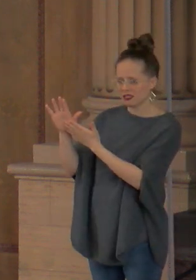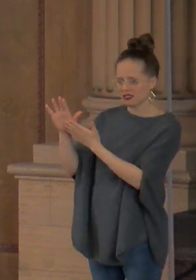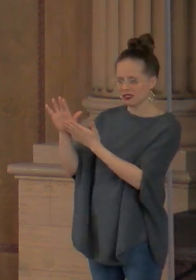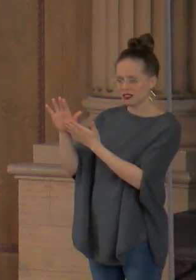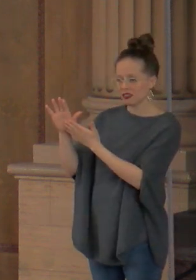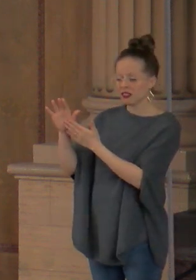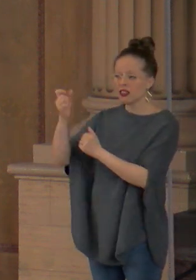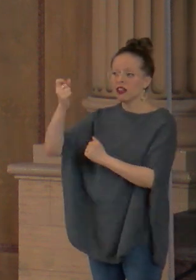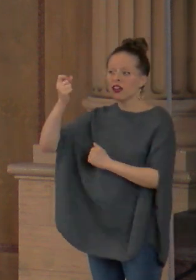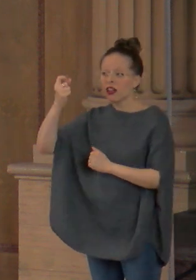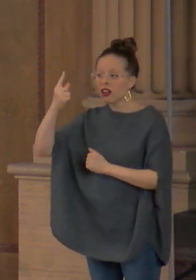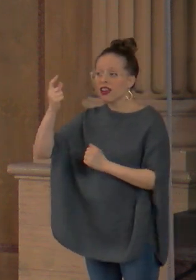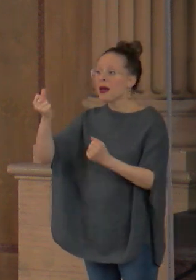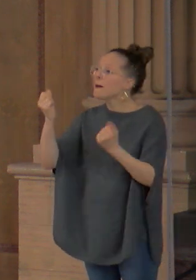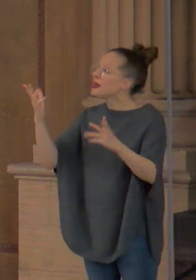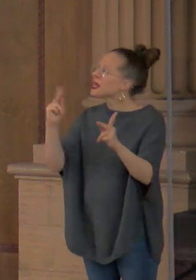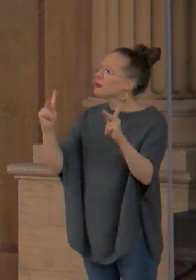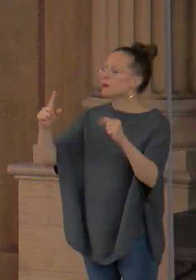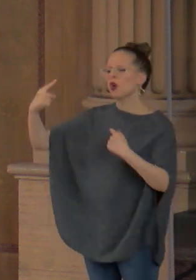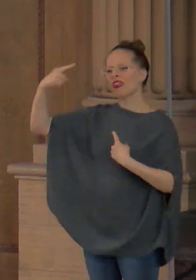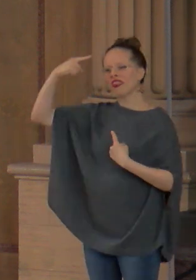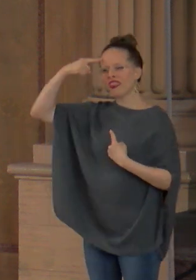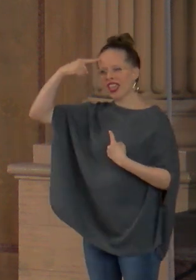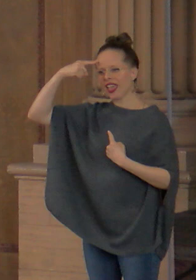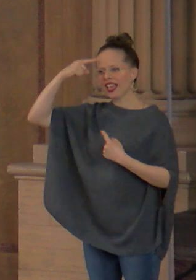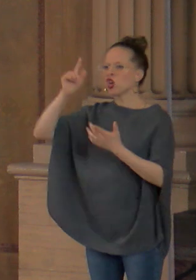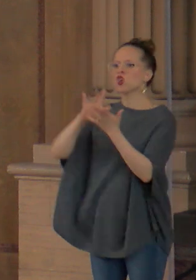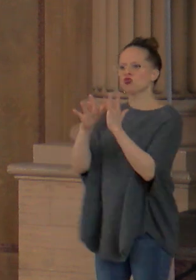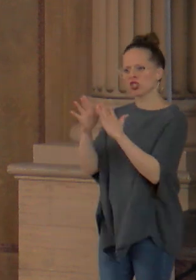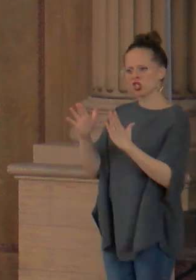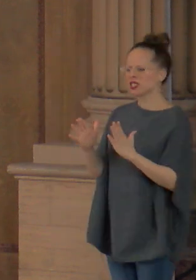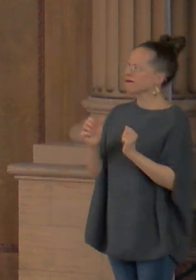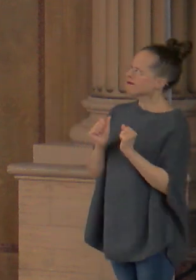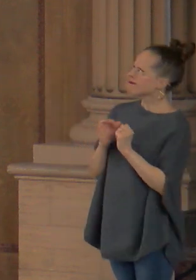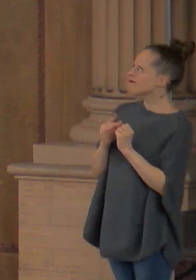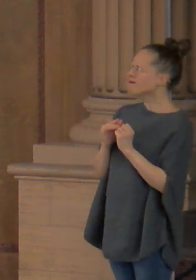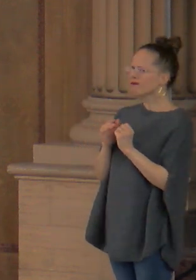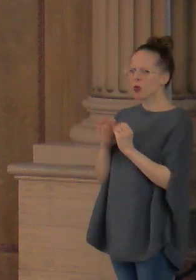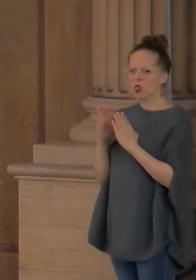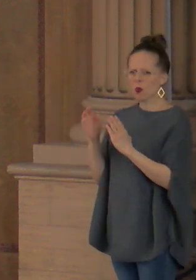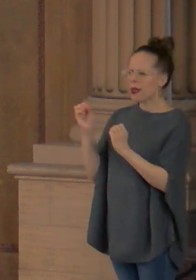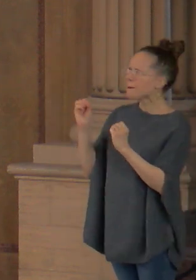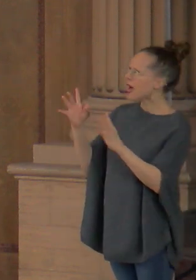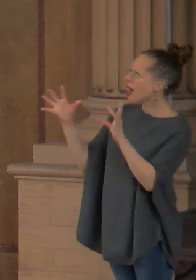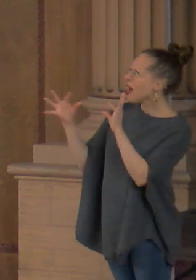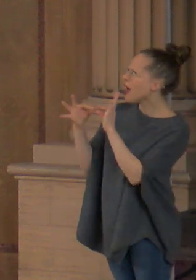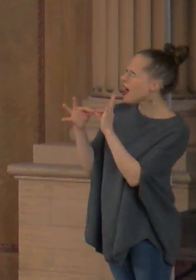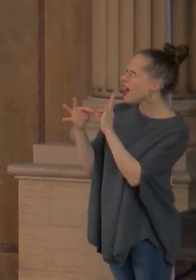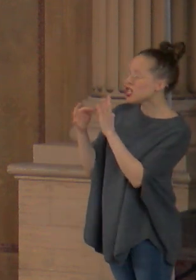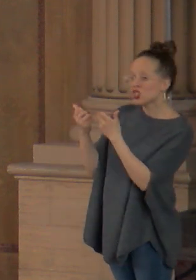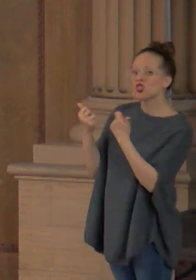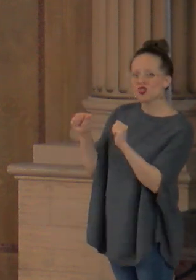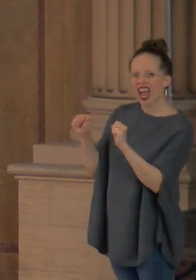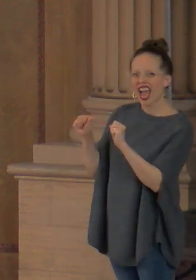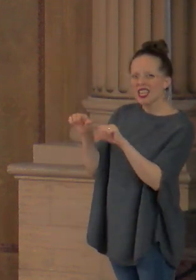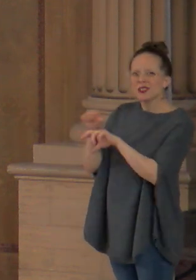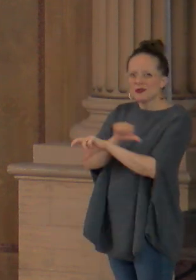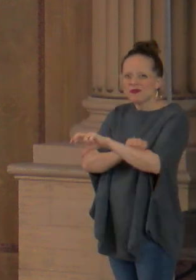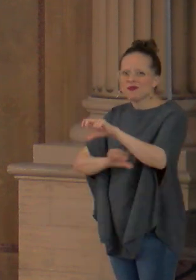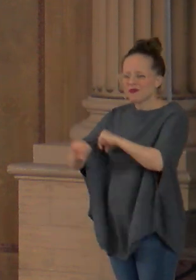But what a lot of people believe is that Christians think that the way back in, the way back to God is by trying to keep the code now.